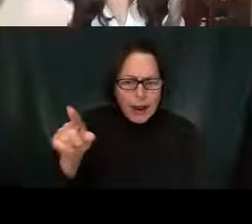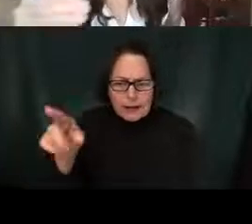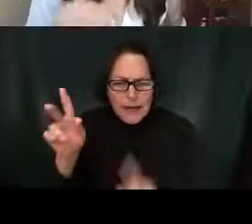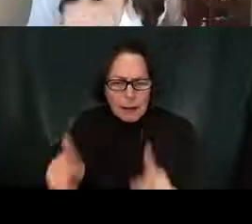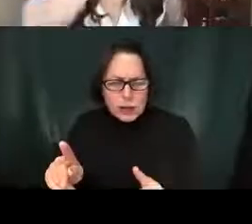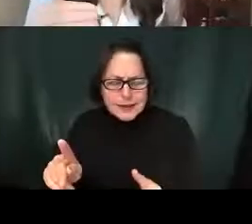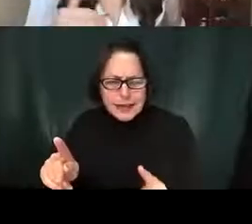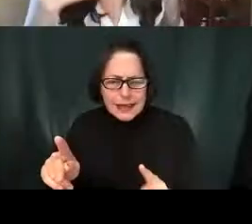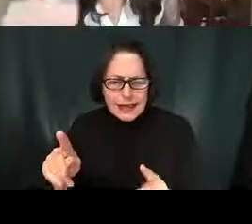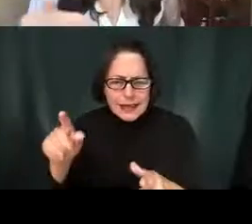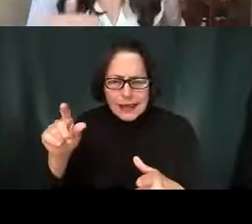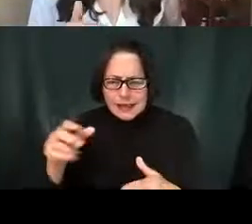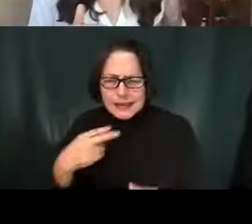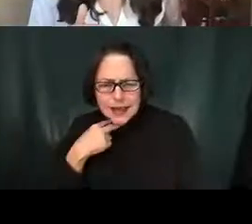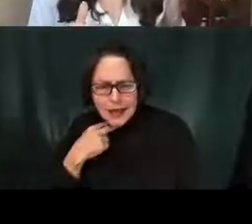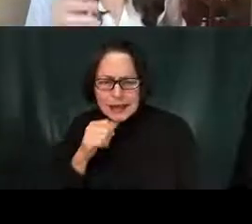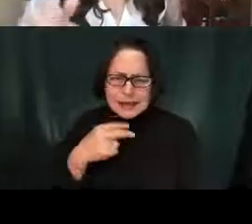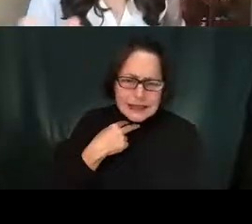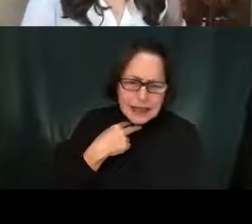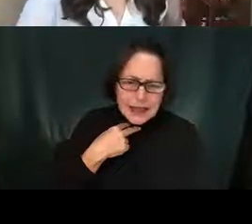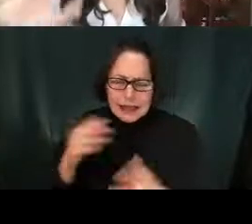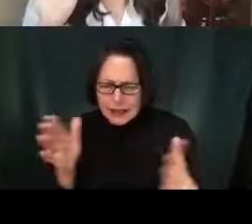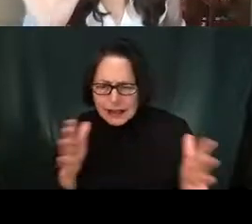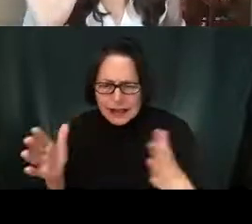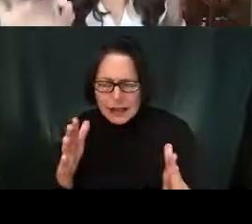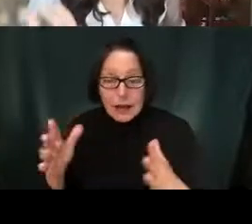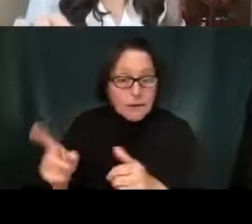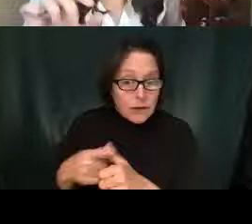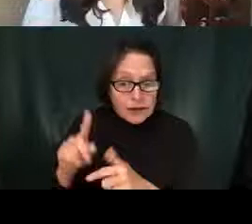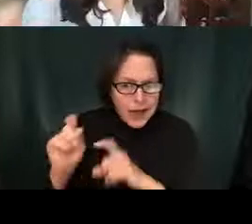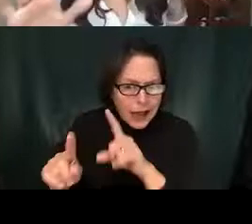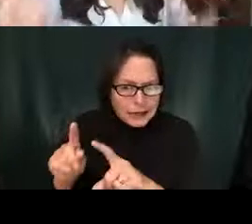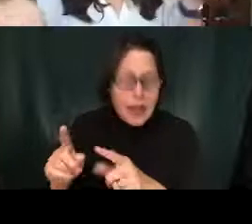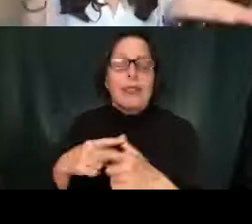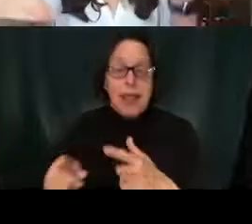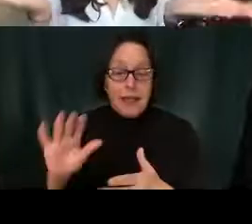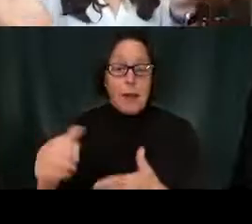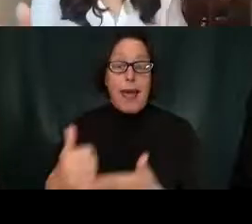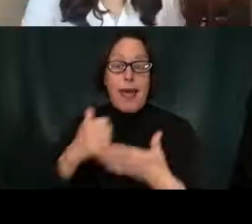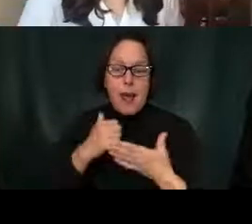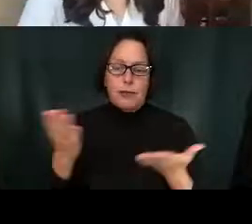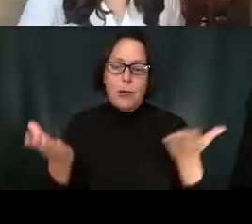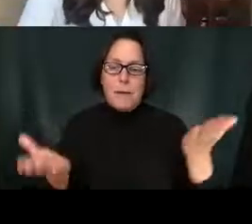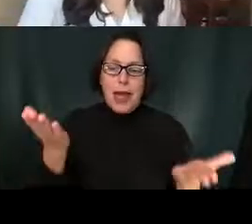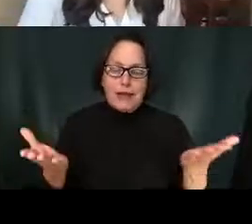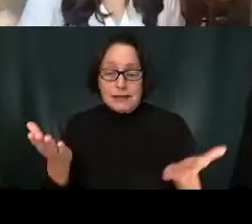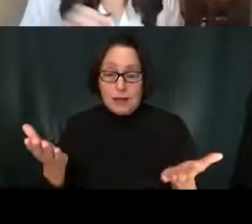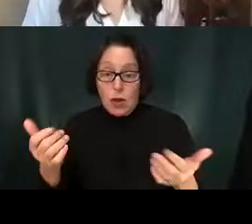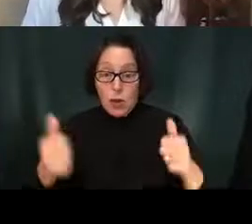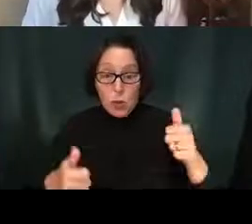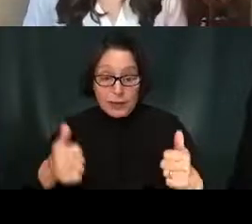before jumping in to tell or to give your answer. That can be very, very helpful to balance your telling versus asking